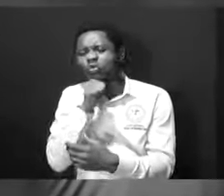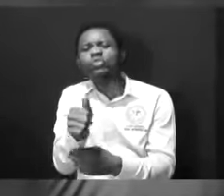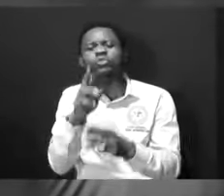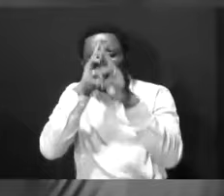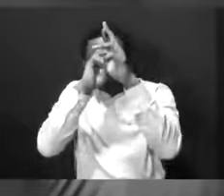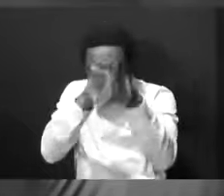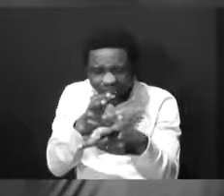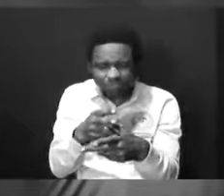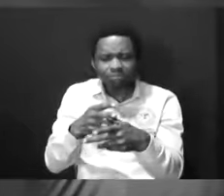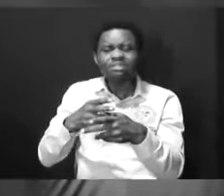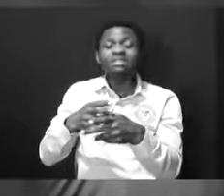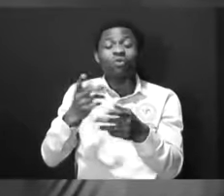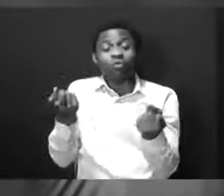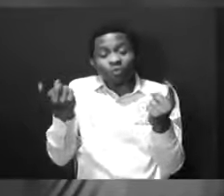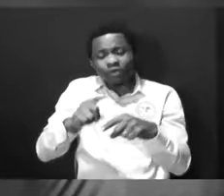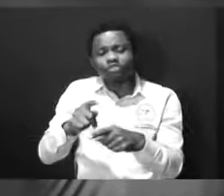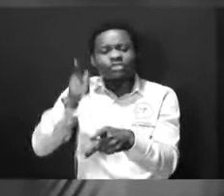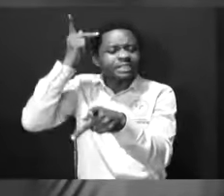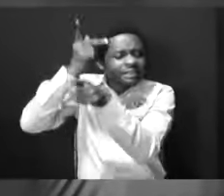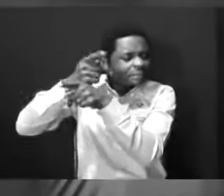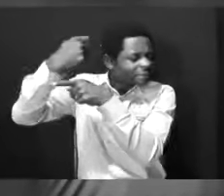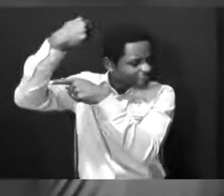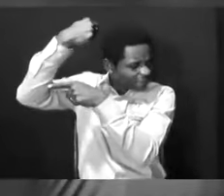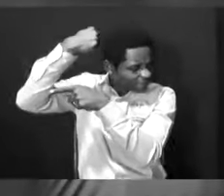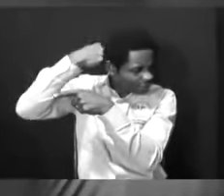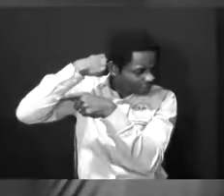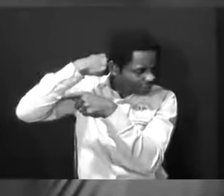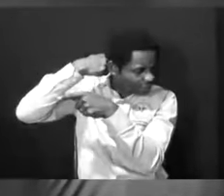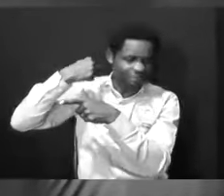Once you come to that state, you